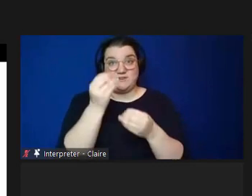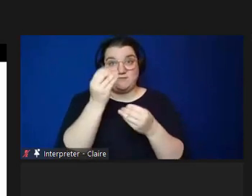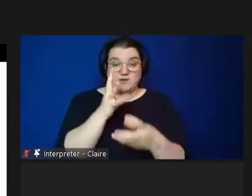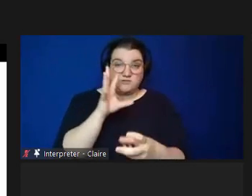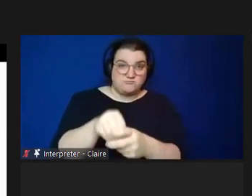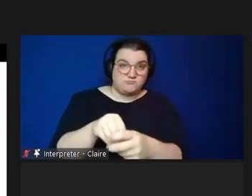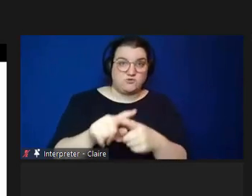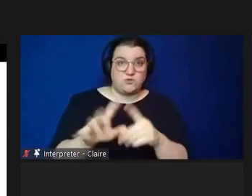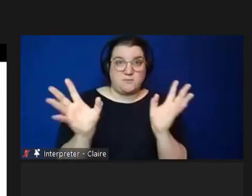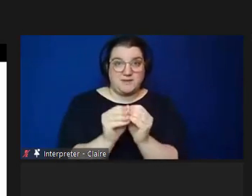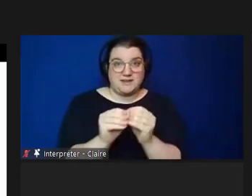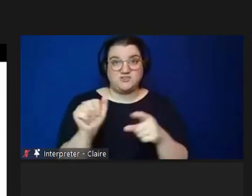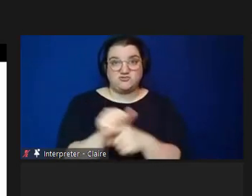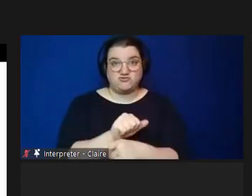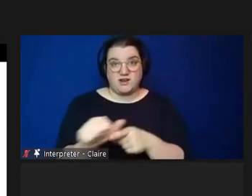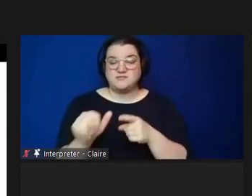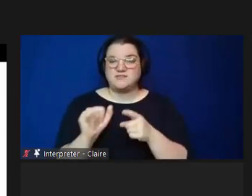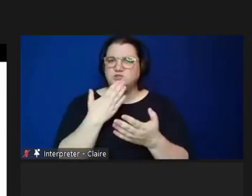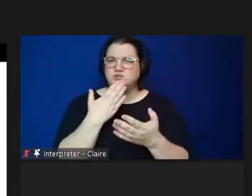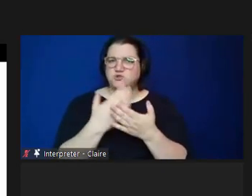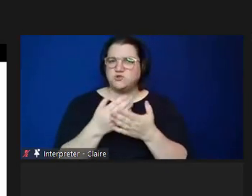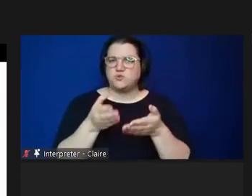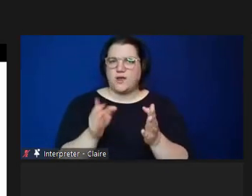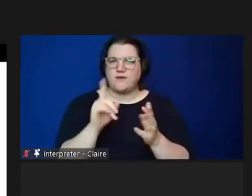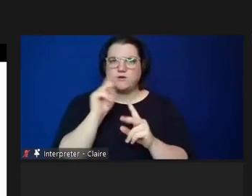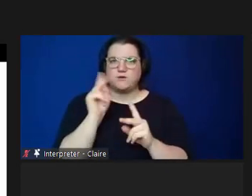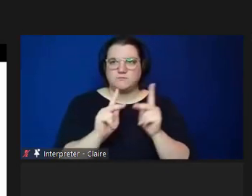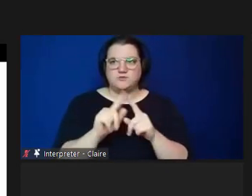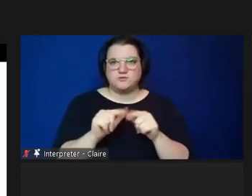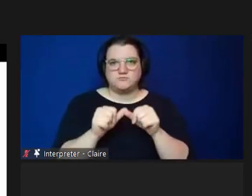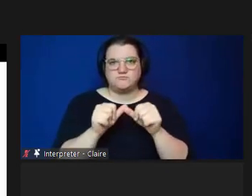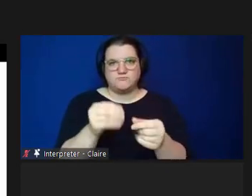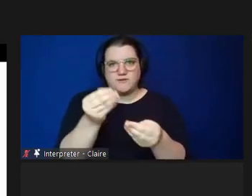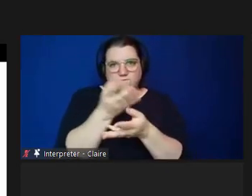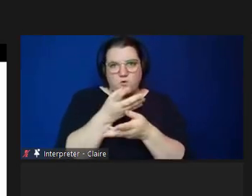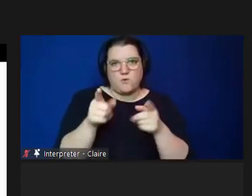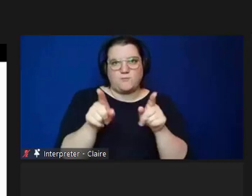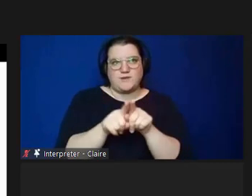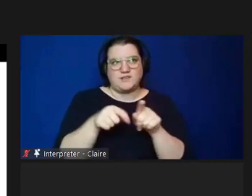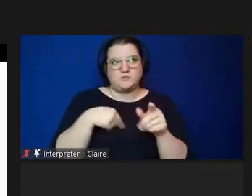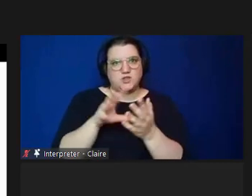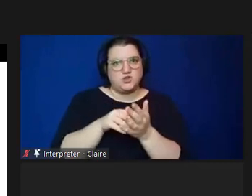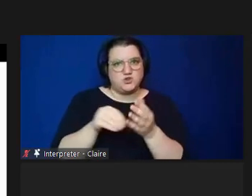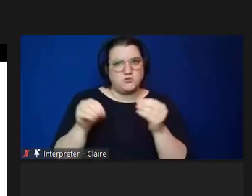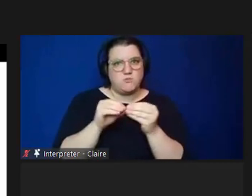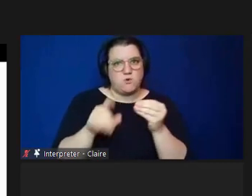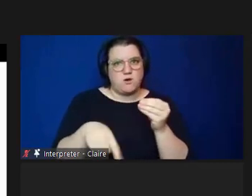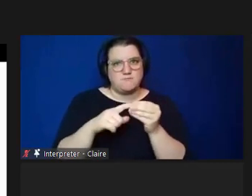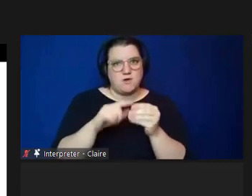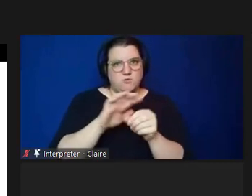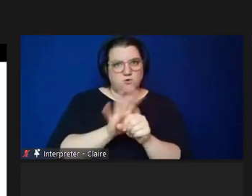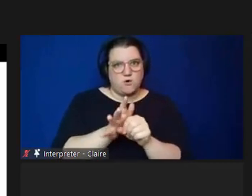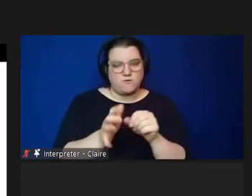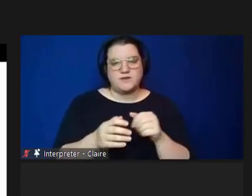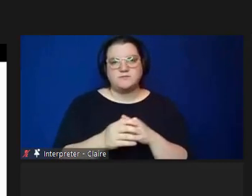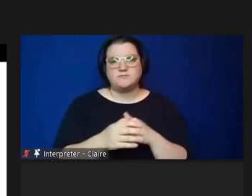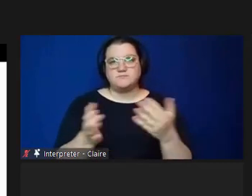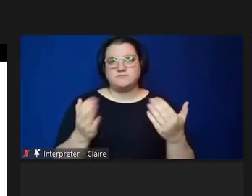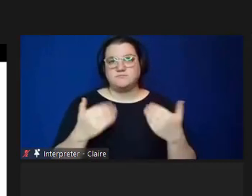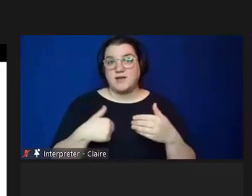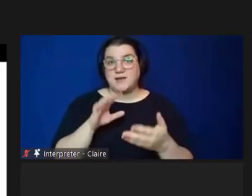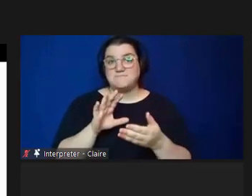And so that was a good way for folks to stay informed as we learned more about COVID. And then I mentioned